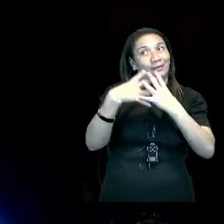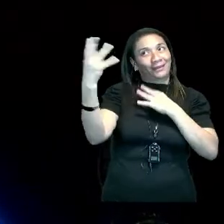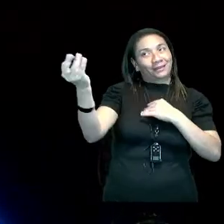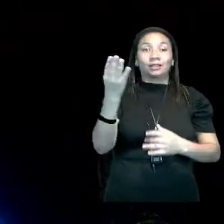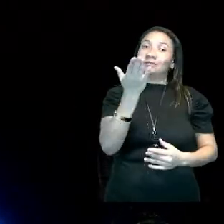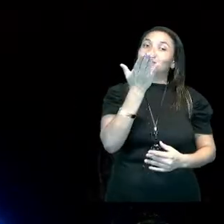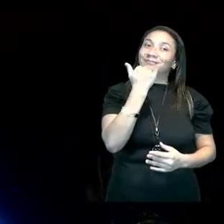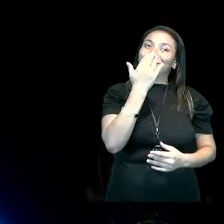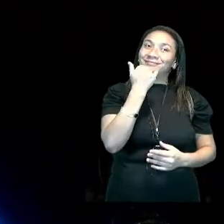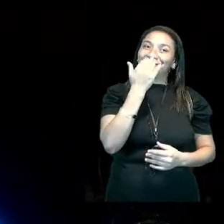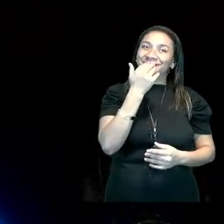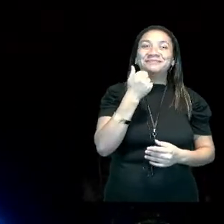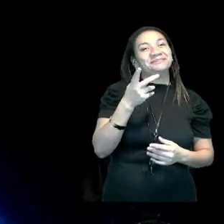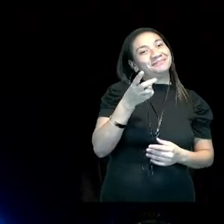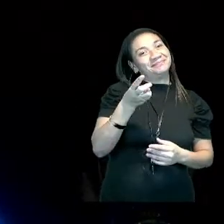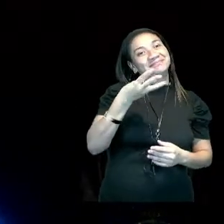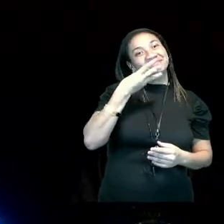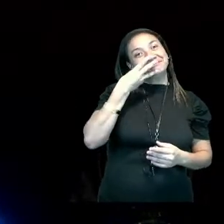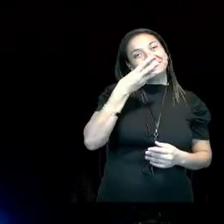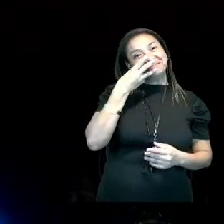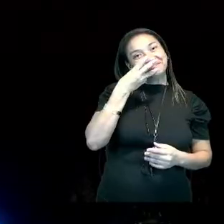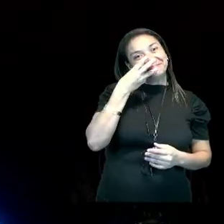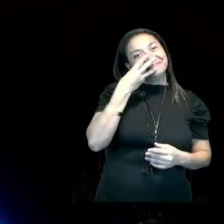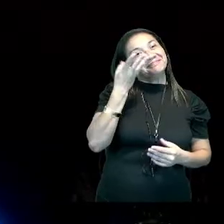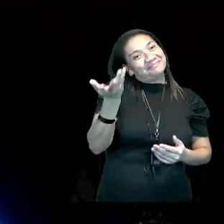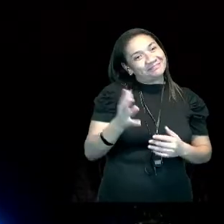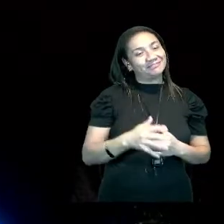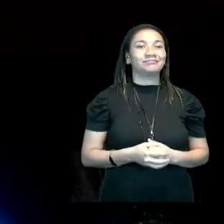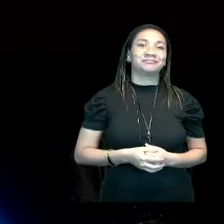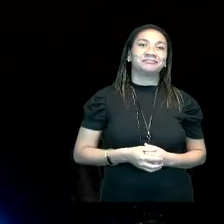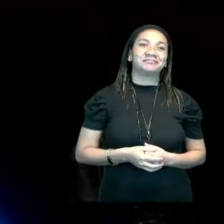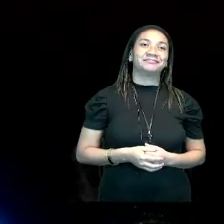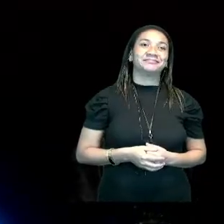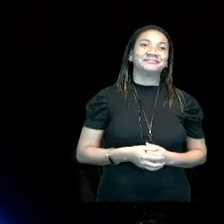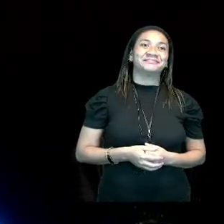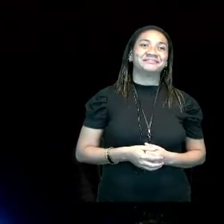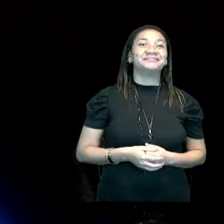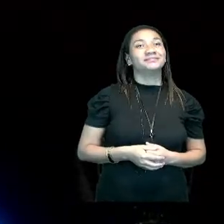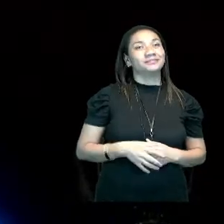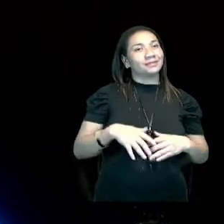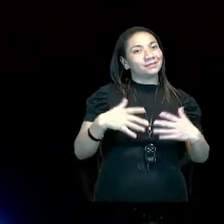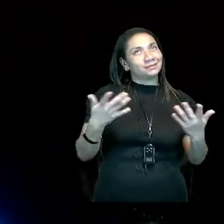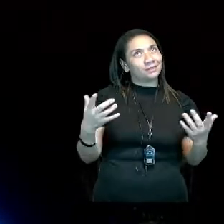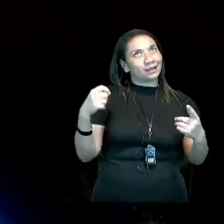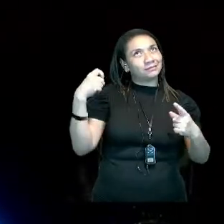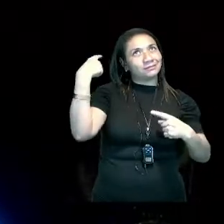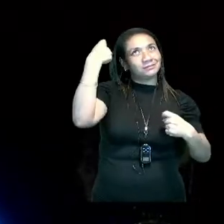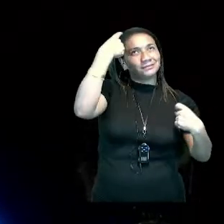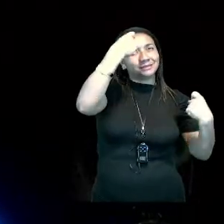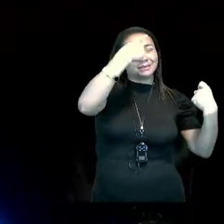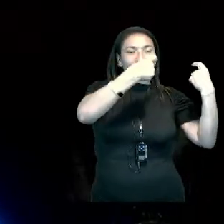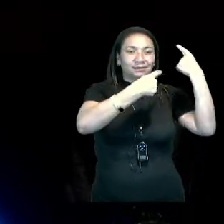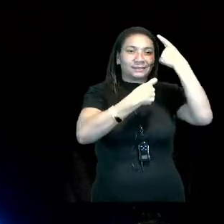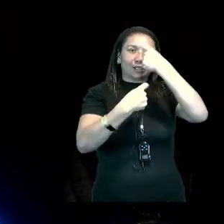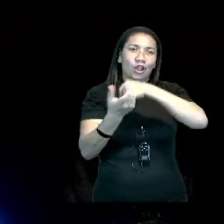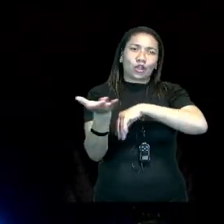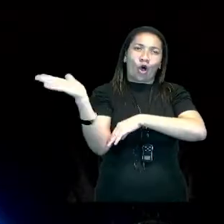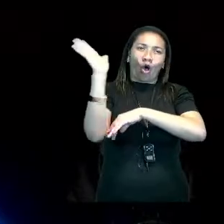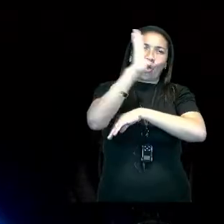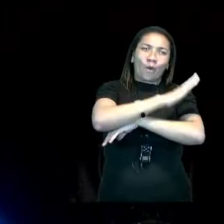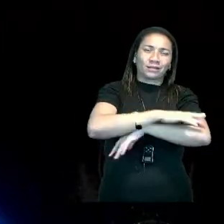to digest, all of the amazing ideas that we've been able to